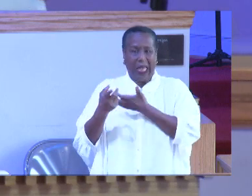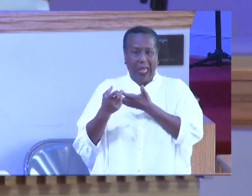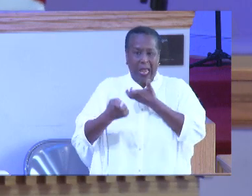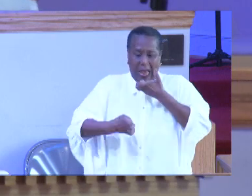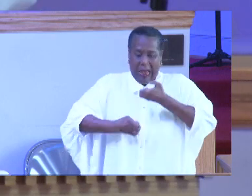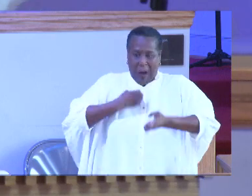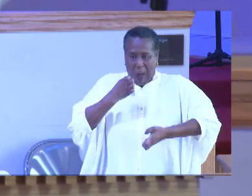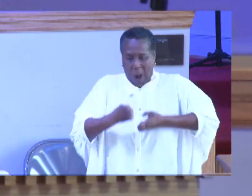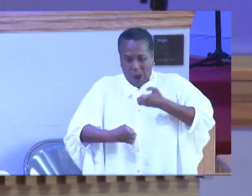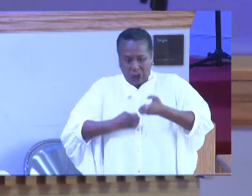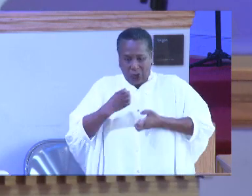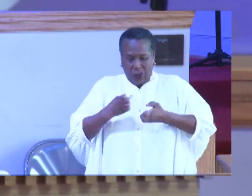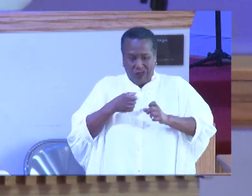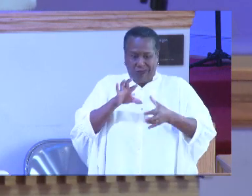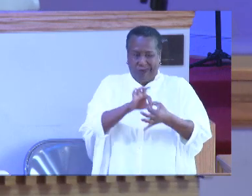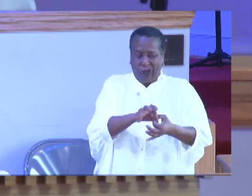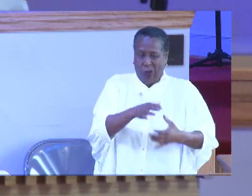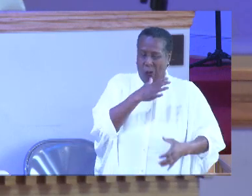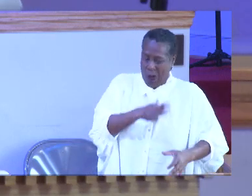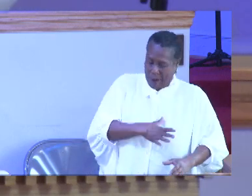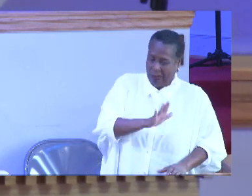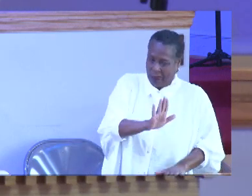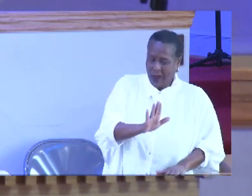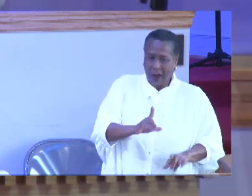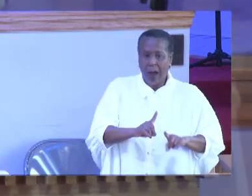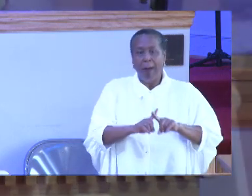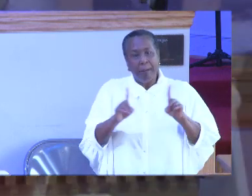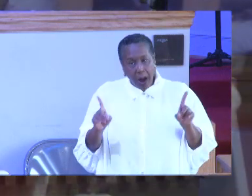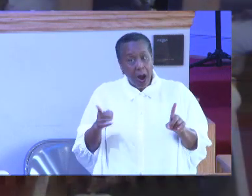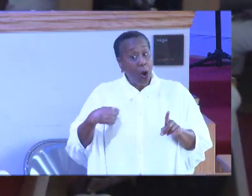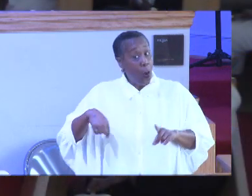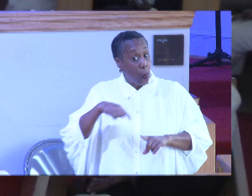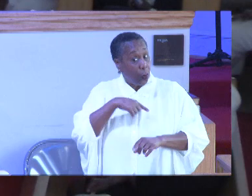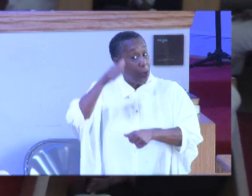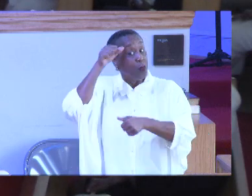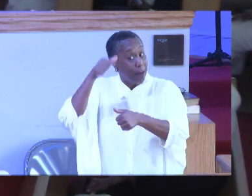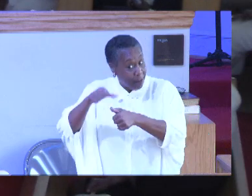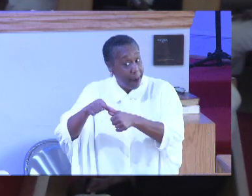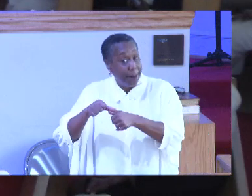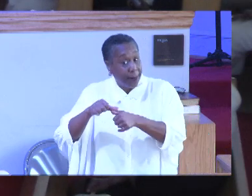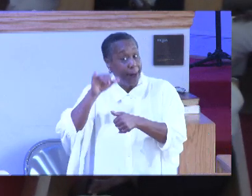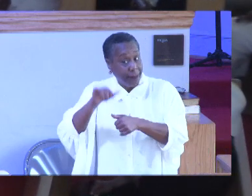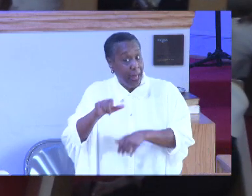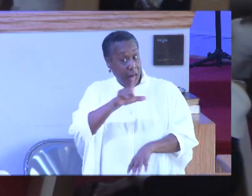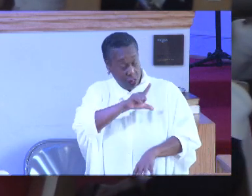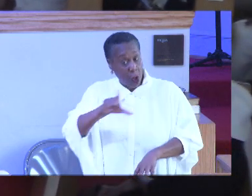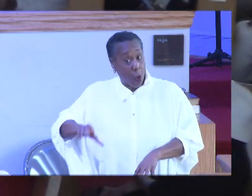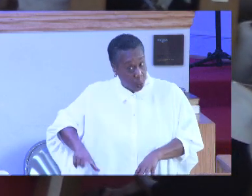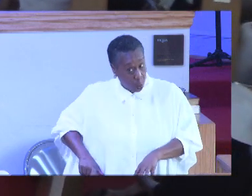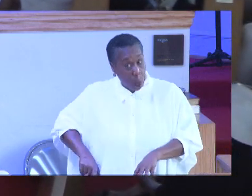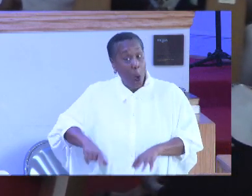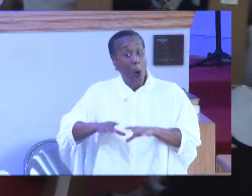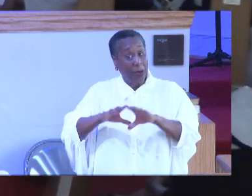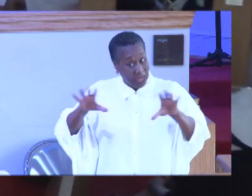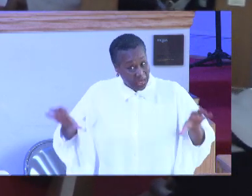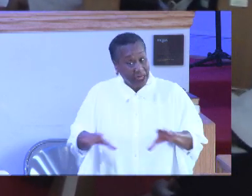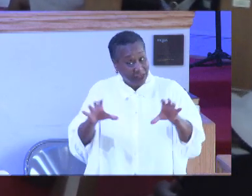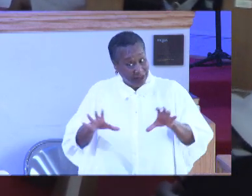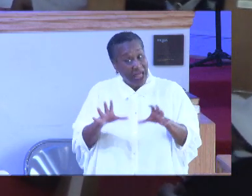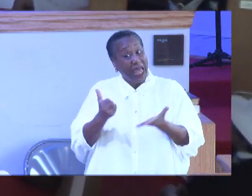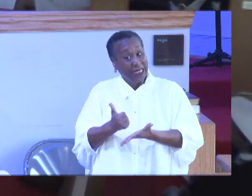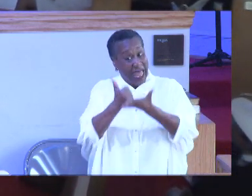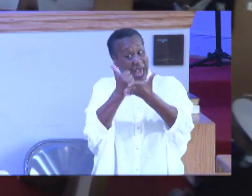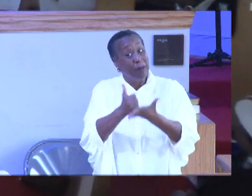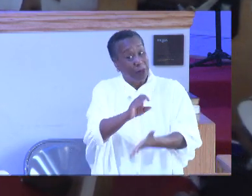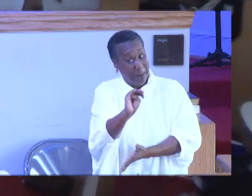excessive emotions to women, we do remember that the Lord has done a whole lot for Mary.